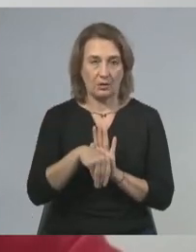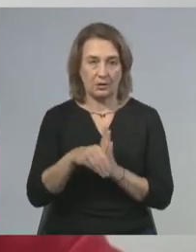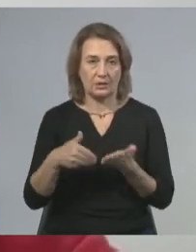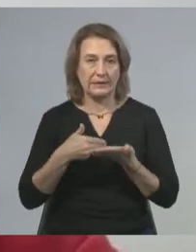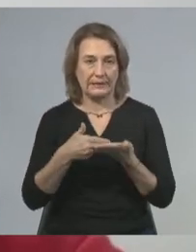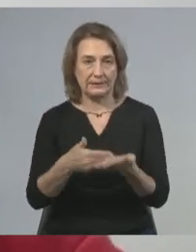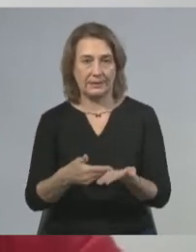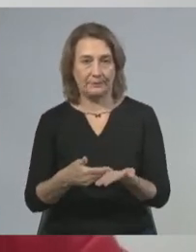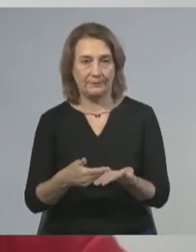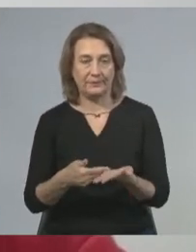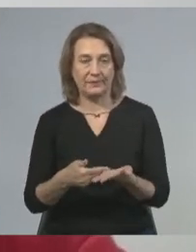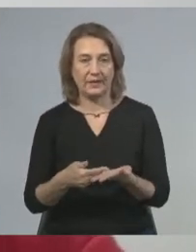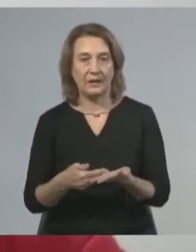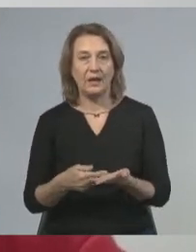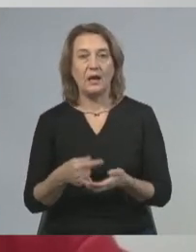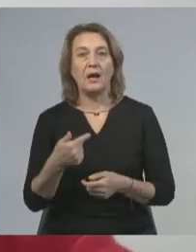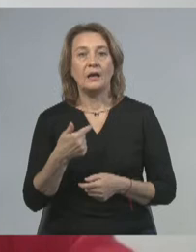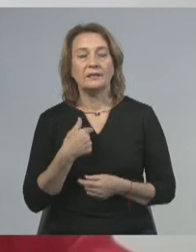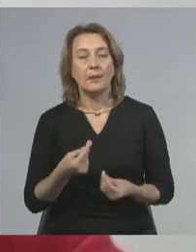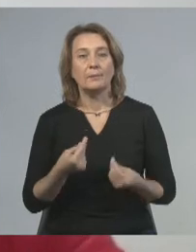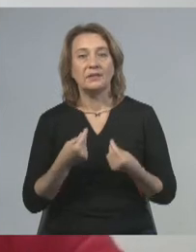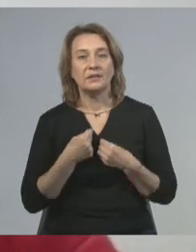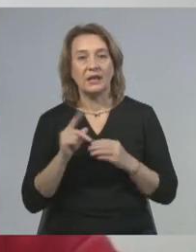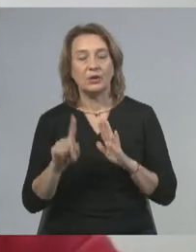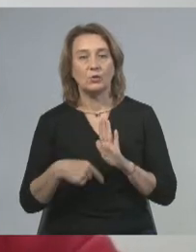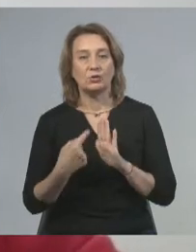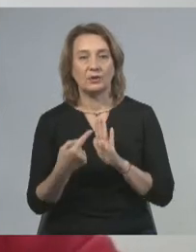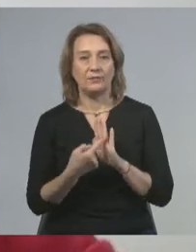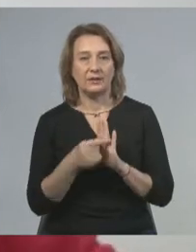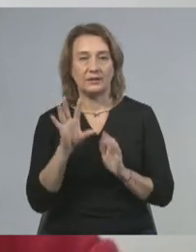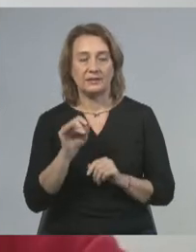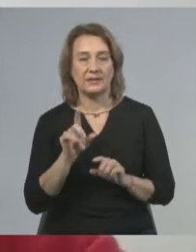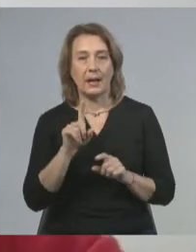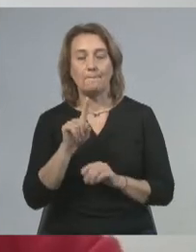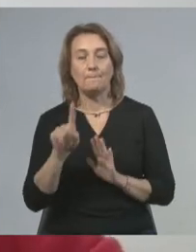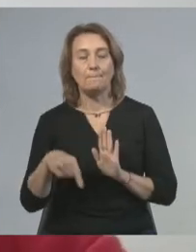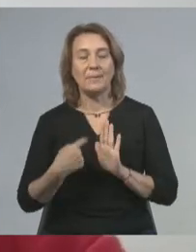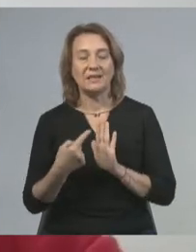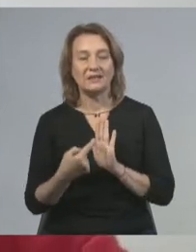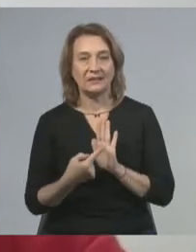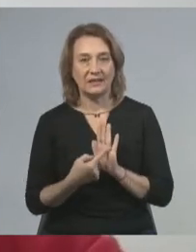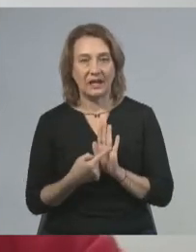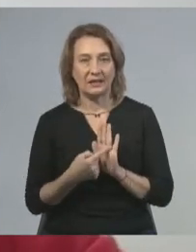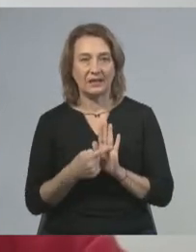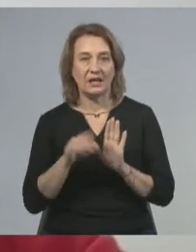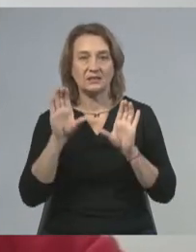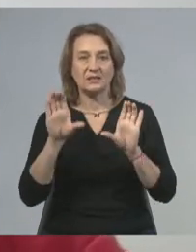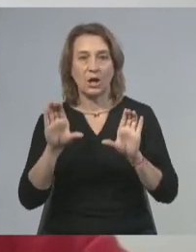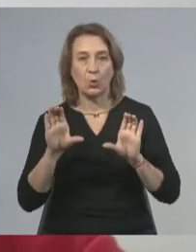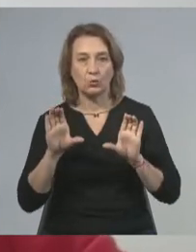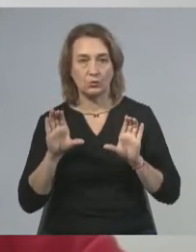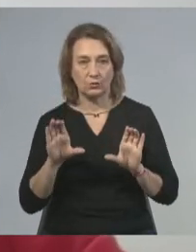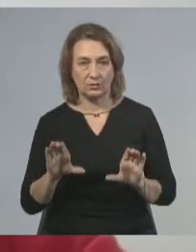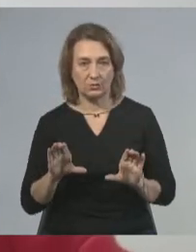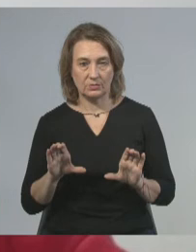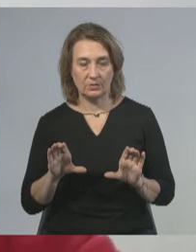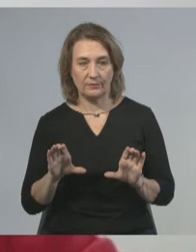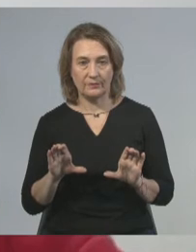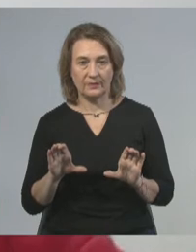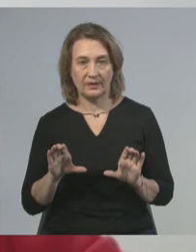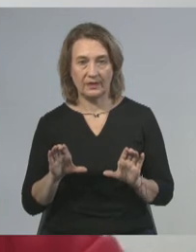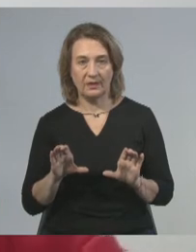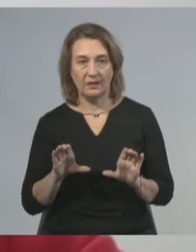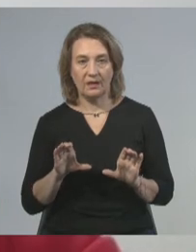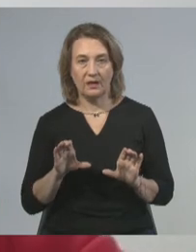media as for buyers we we shall find answers in the election